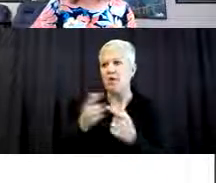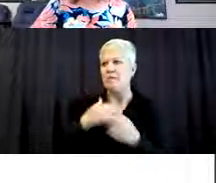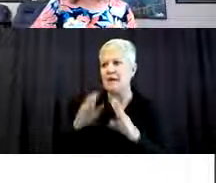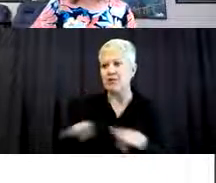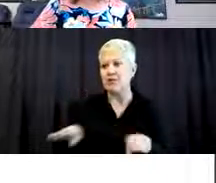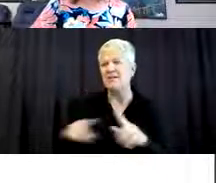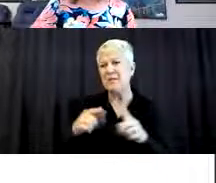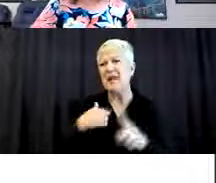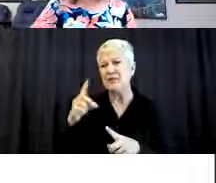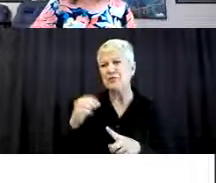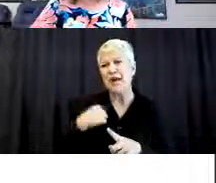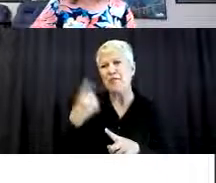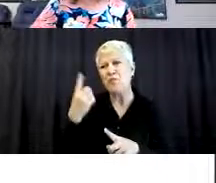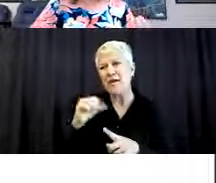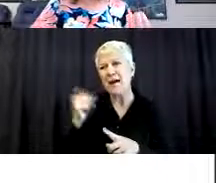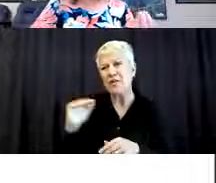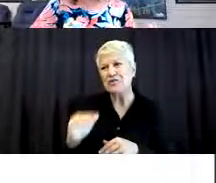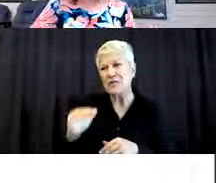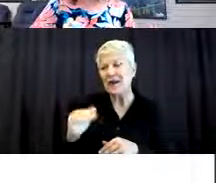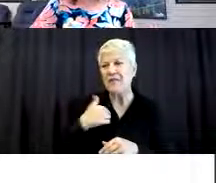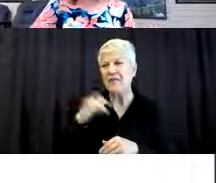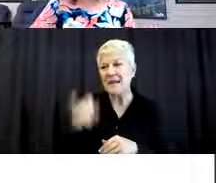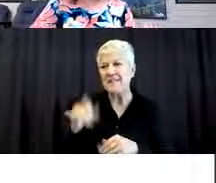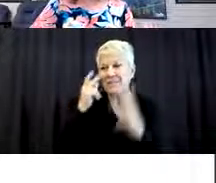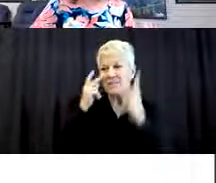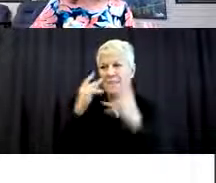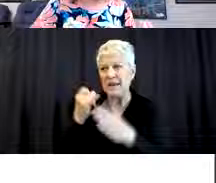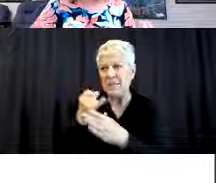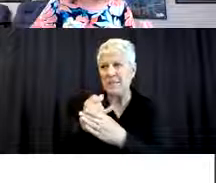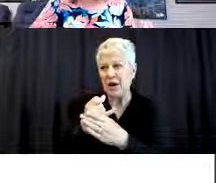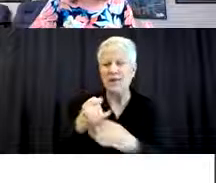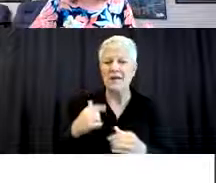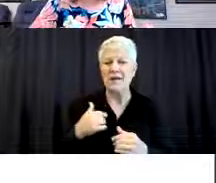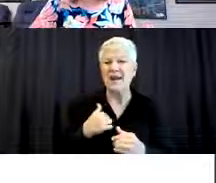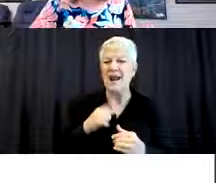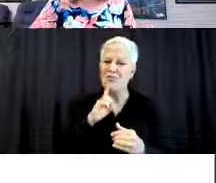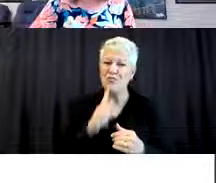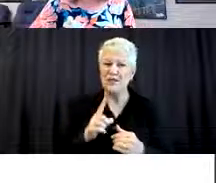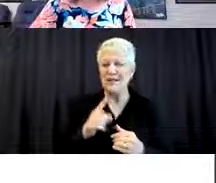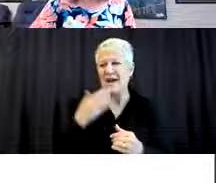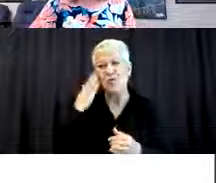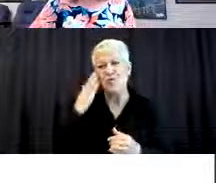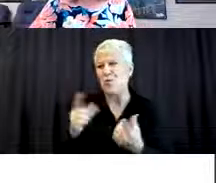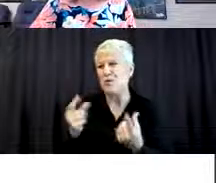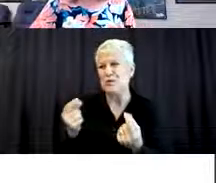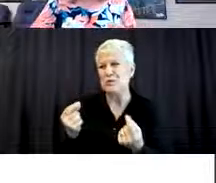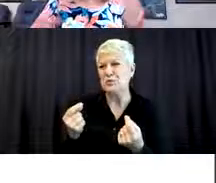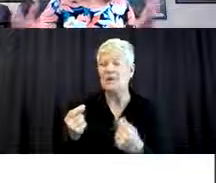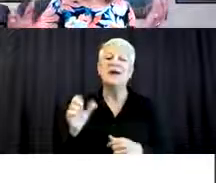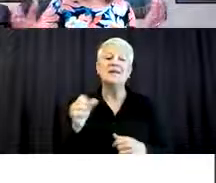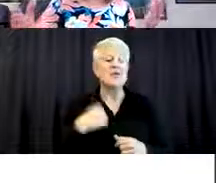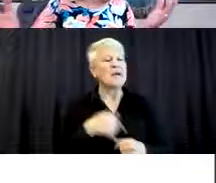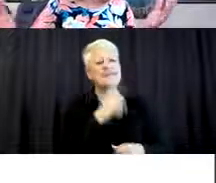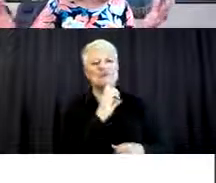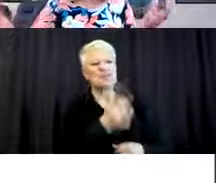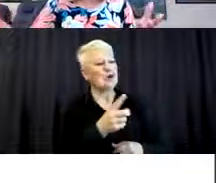children, but I do have one other child that is visually impaired, and I really don't know what to do. So I said,